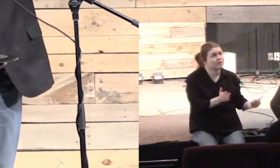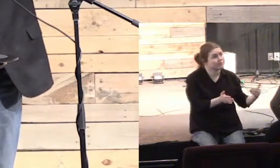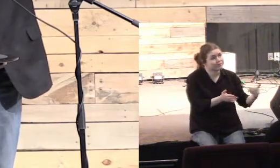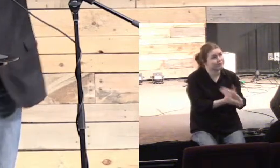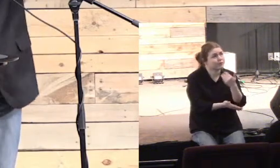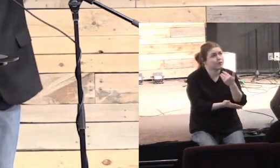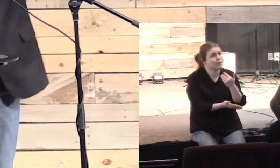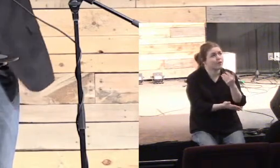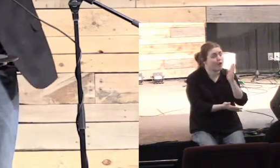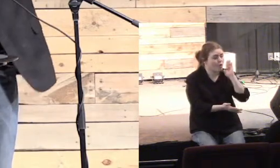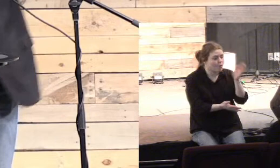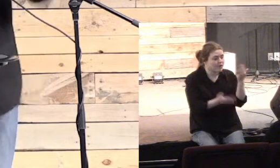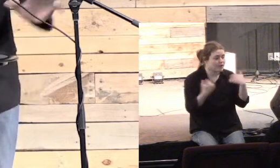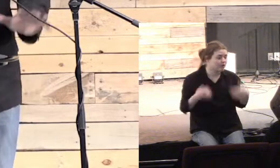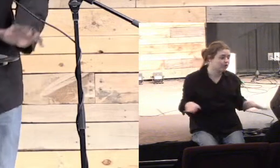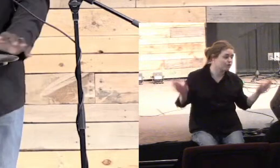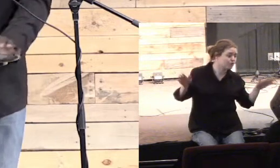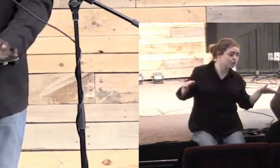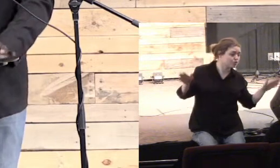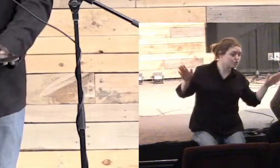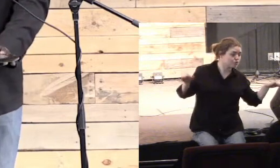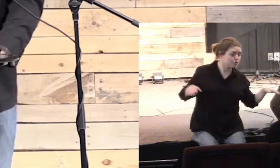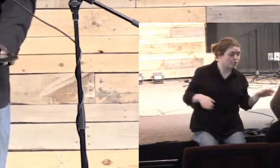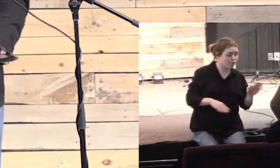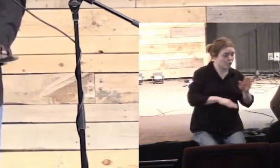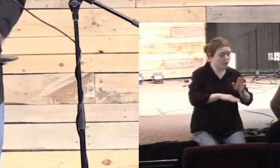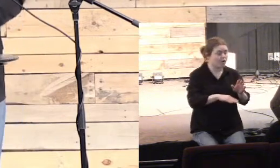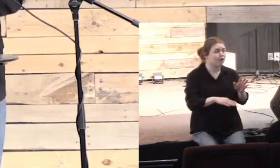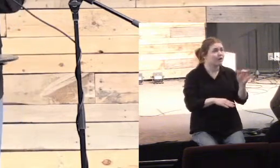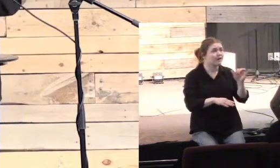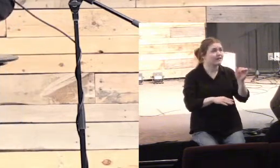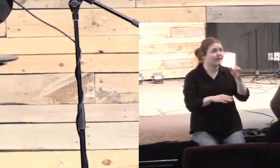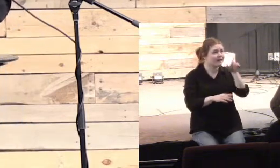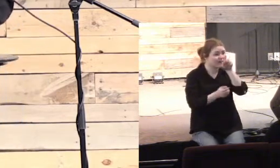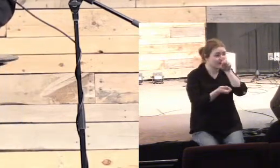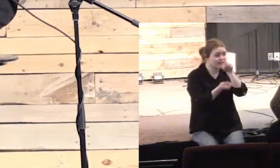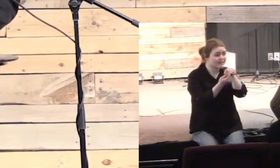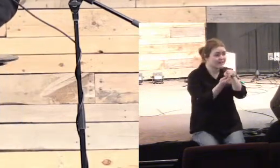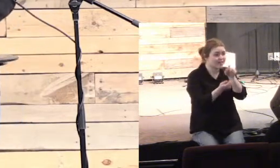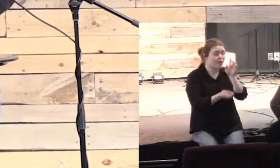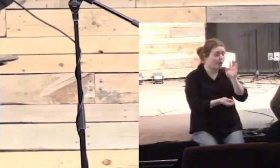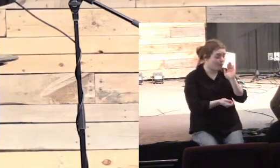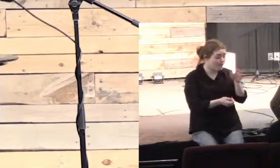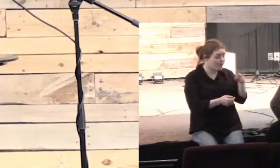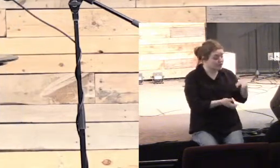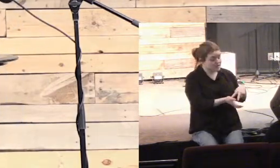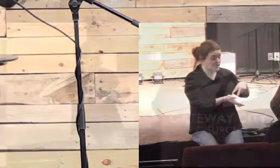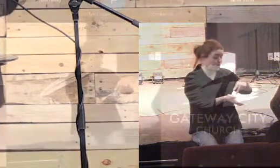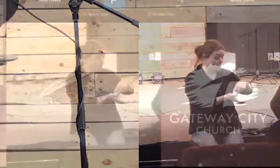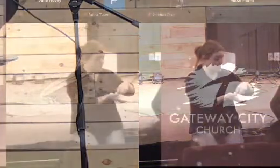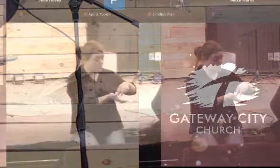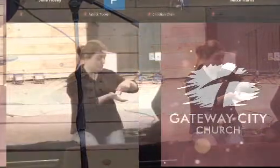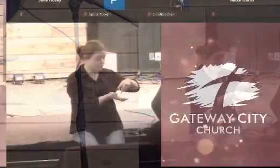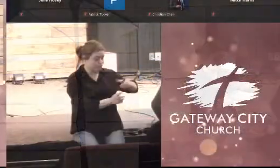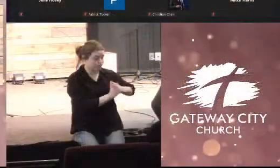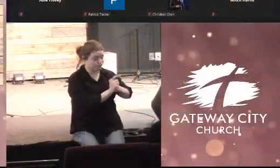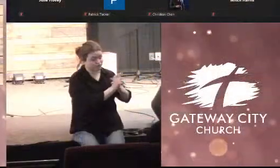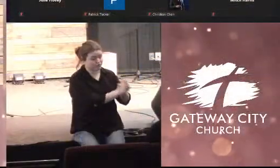soar on wings like eagles. They will run and not grow